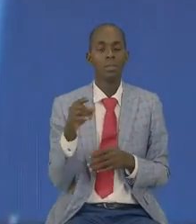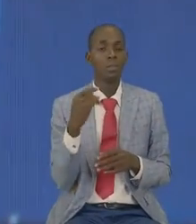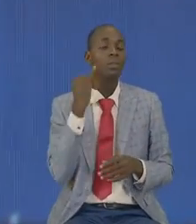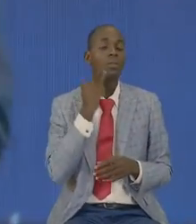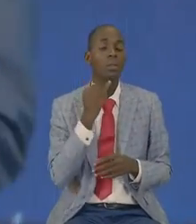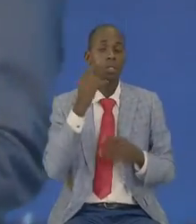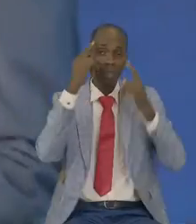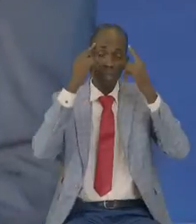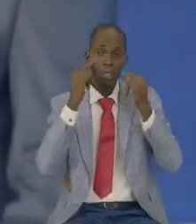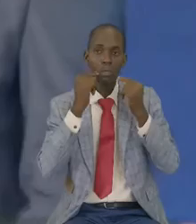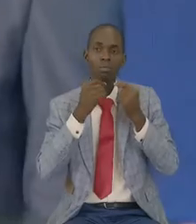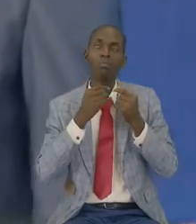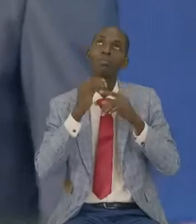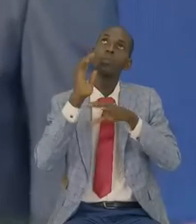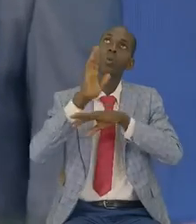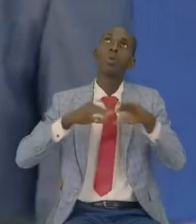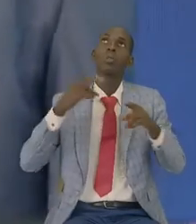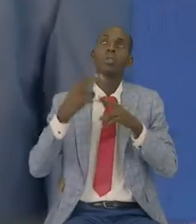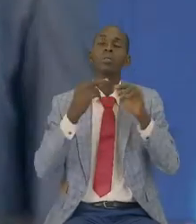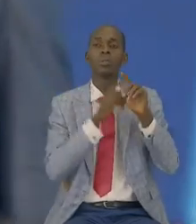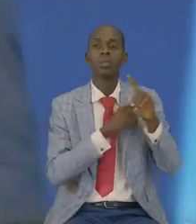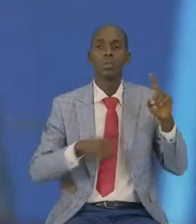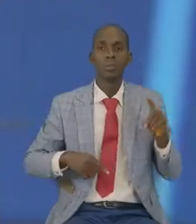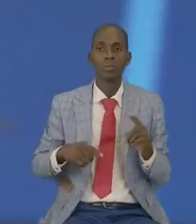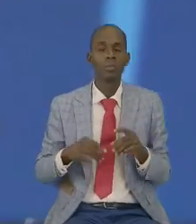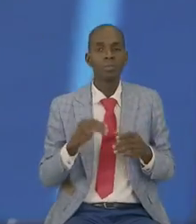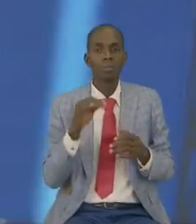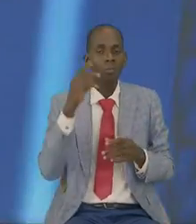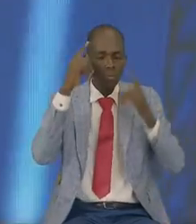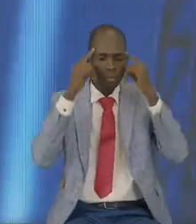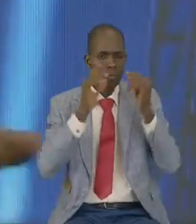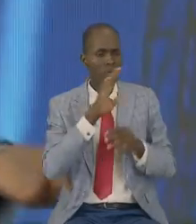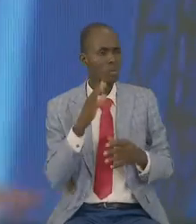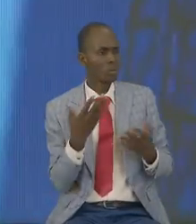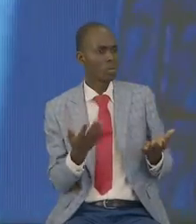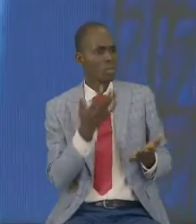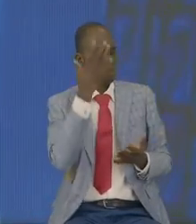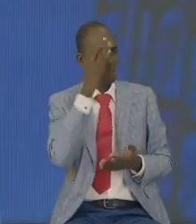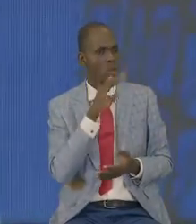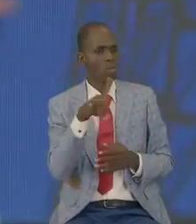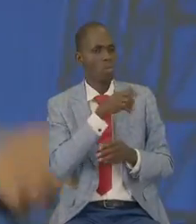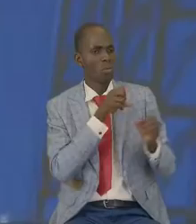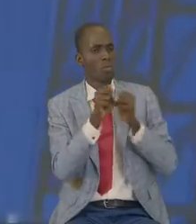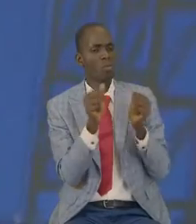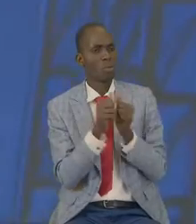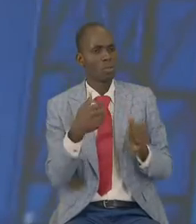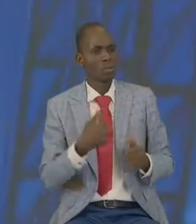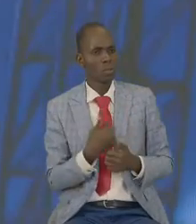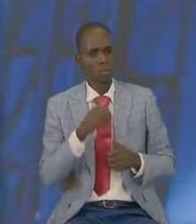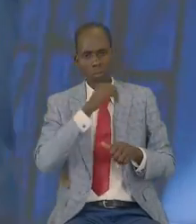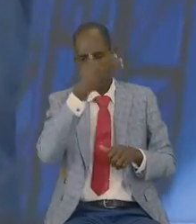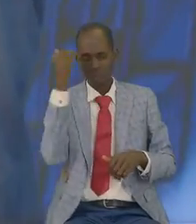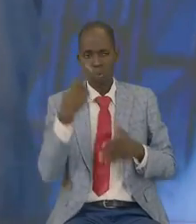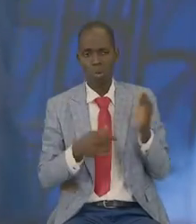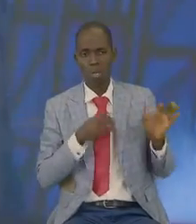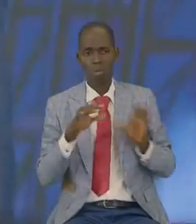Lord. He didn't call the people names. He didn't fight for them. He didn't say, you've come again. This is what we're saying. We